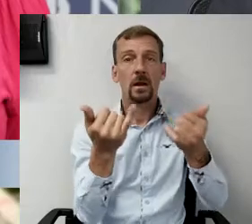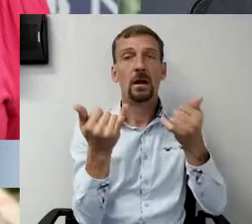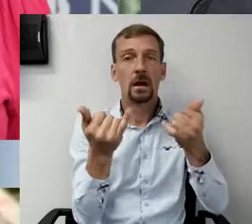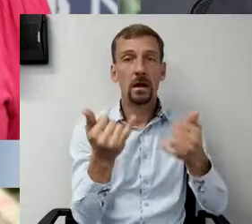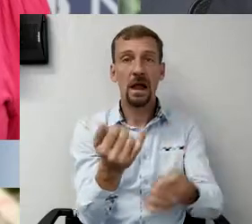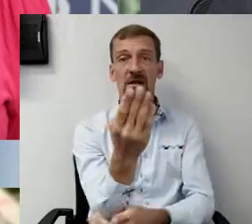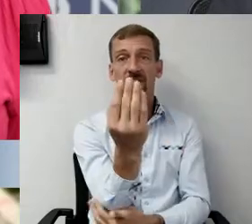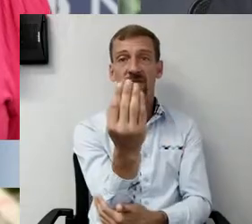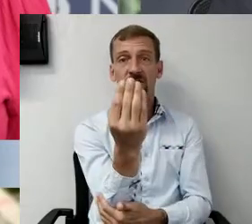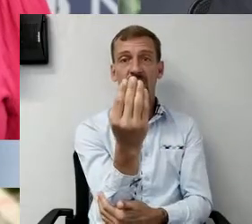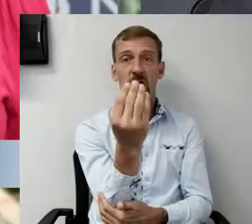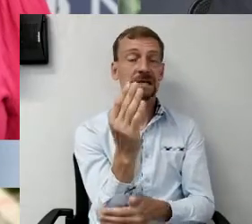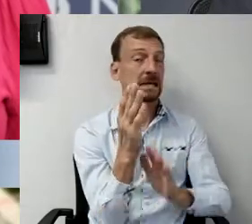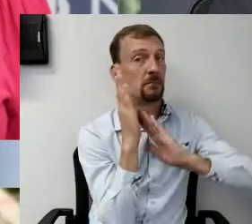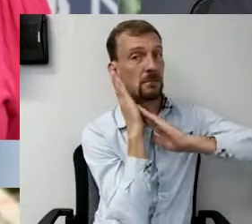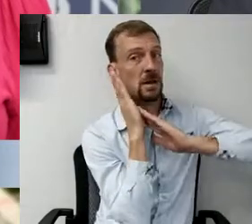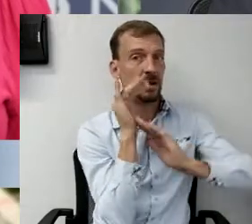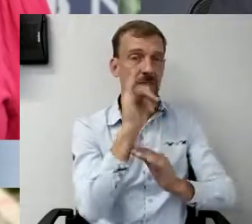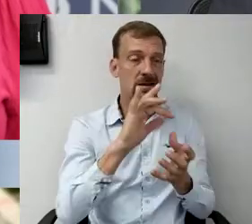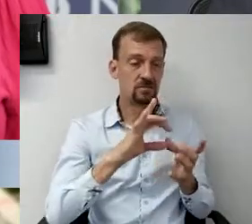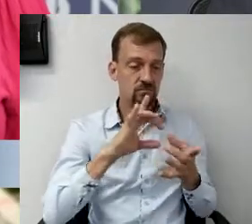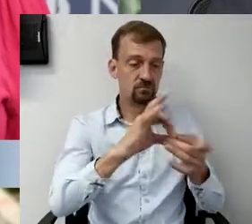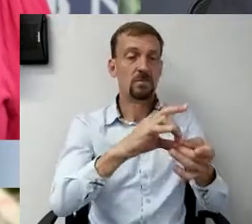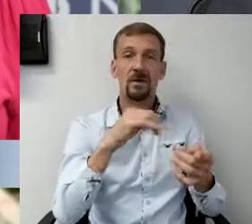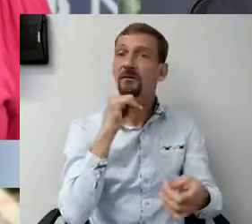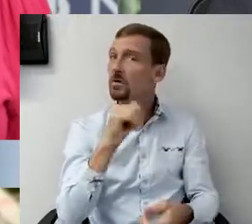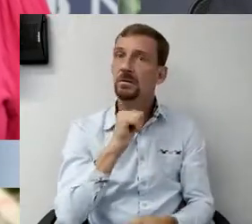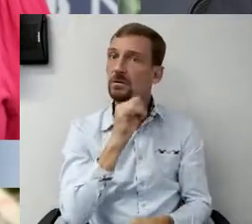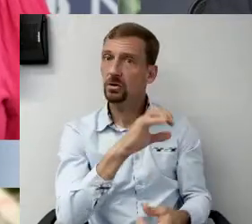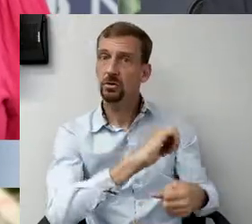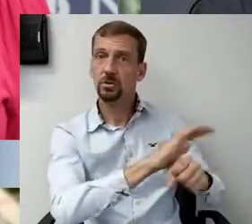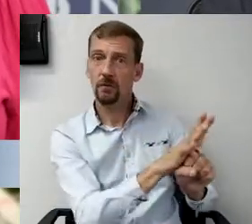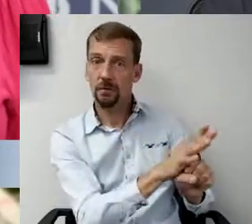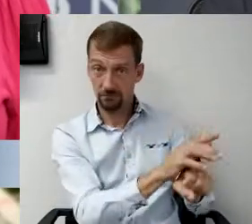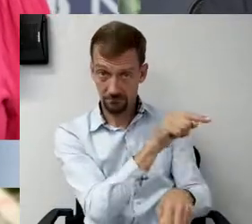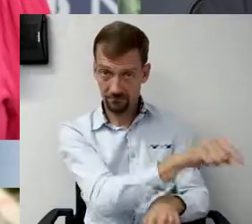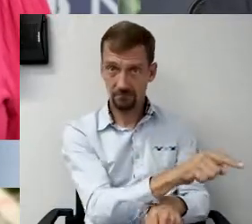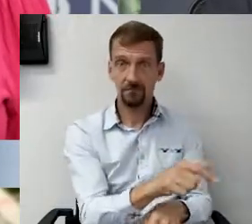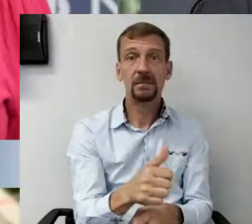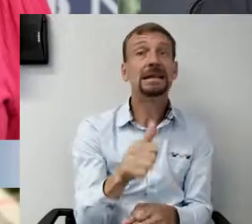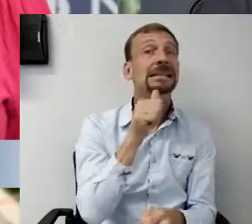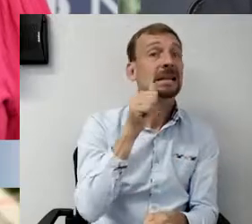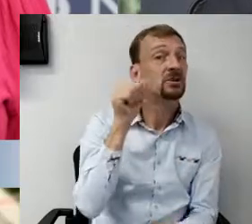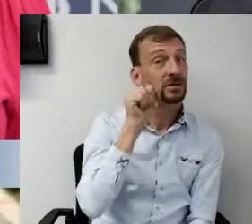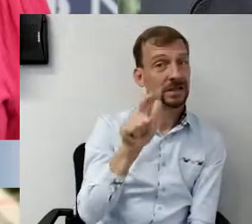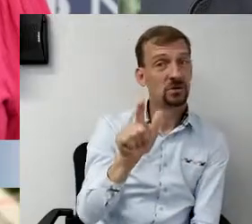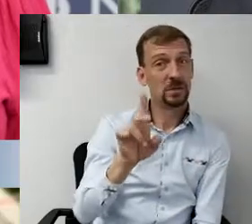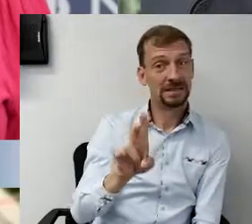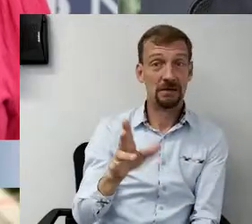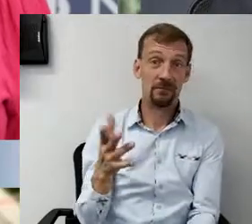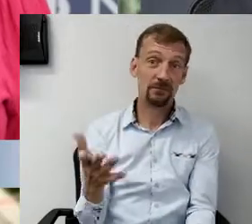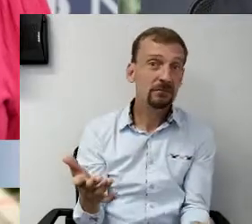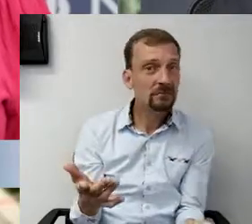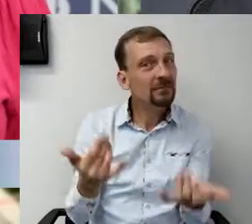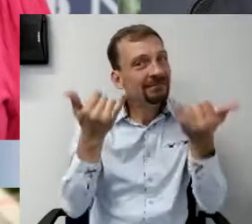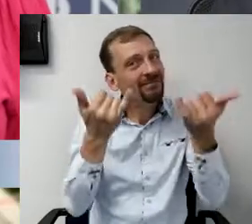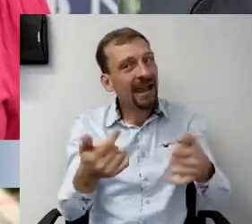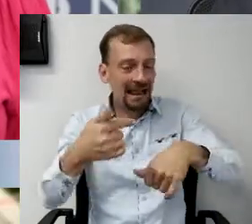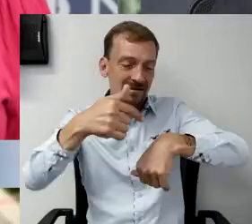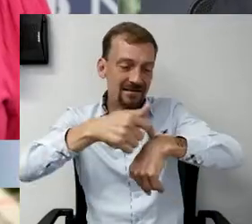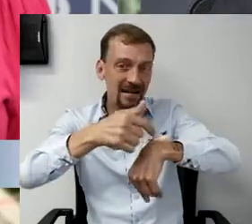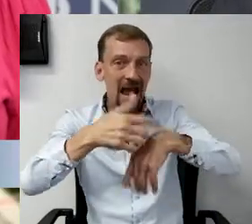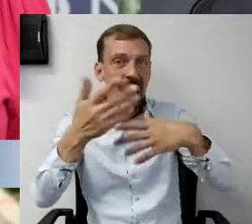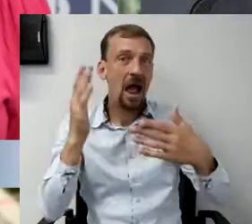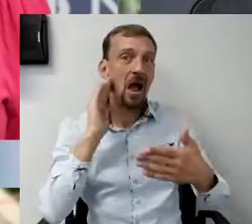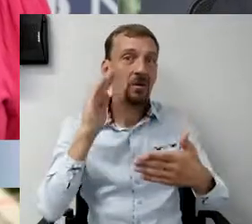14 non-COVID beds that are open, 27 yesterday. So, and this is just a point in time. There'll